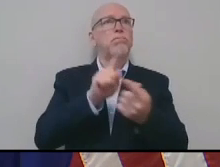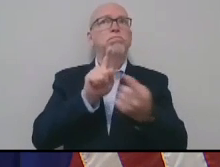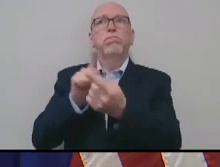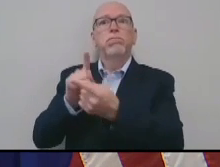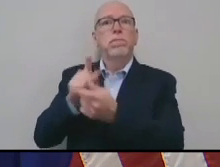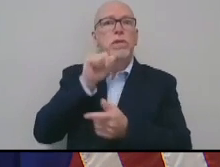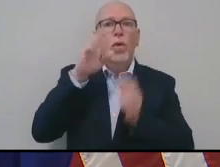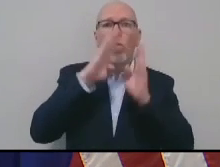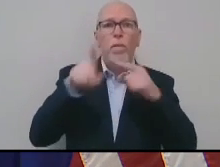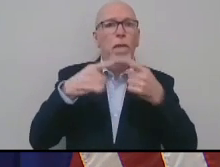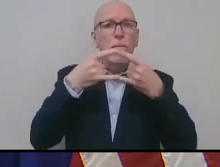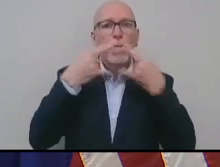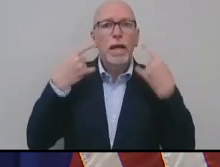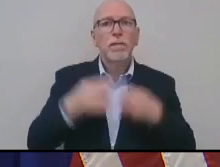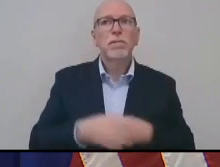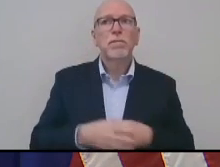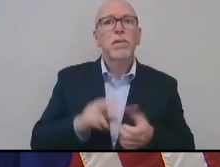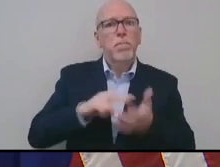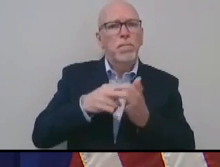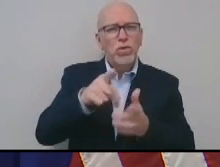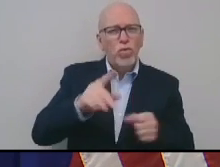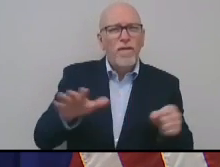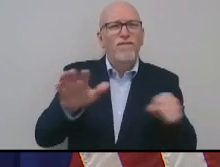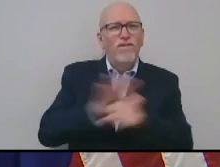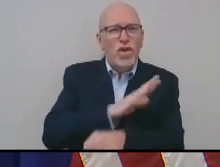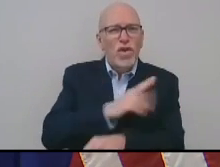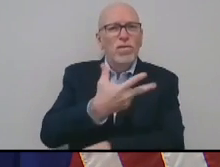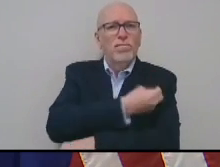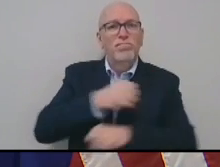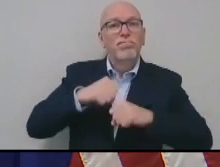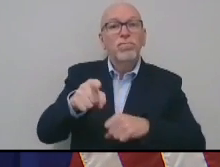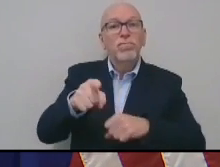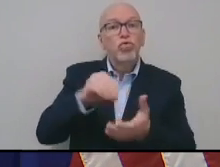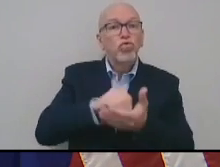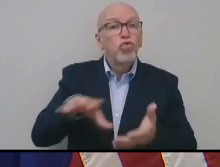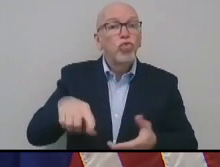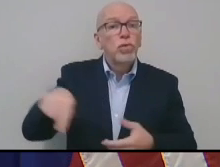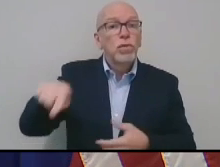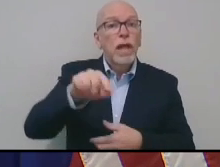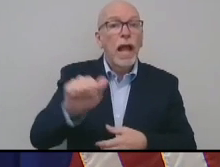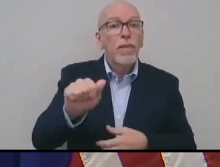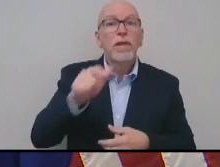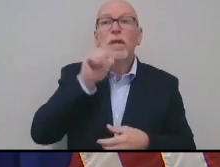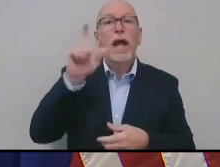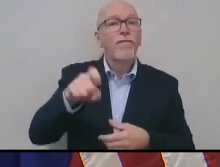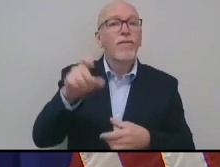masks. It means your fully vaccinated student athlete won't have to miss practice or